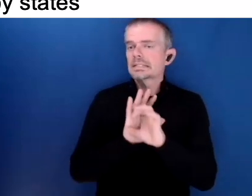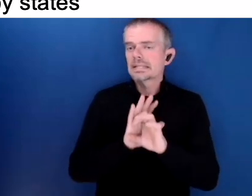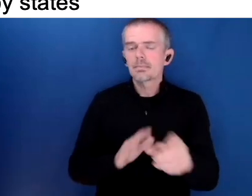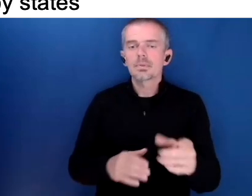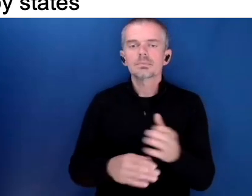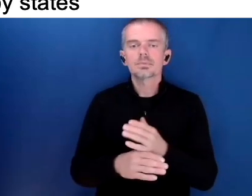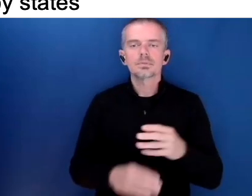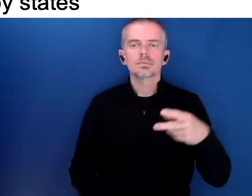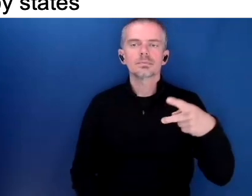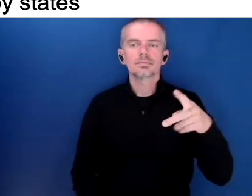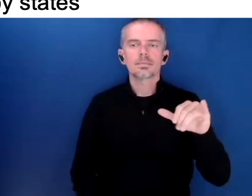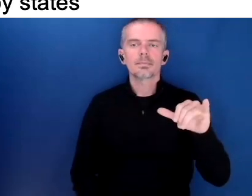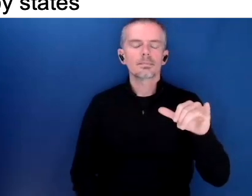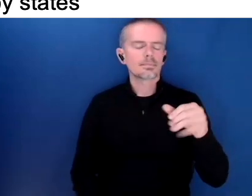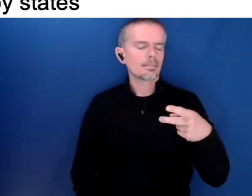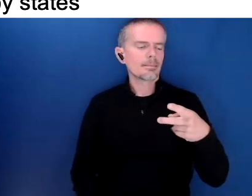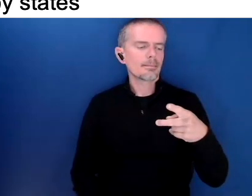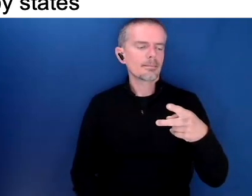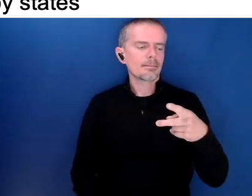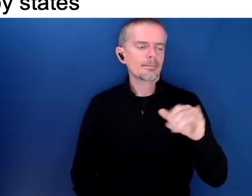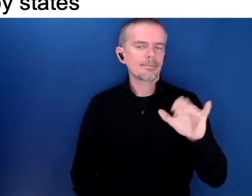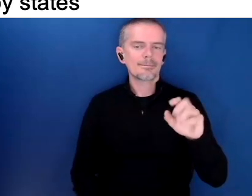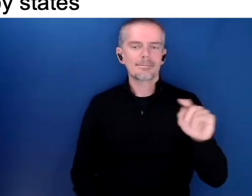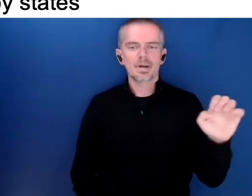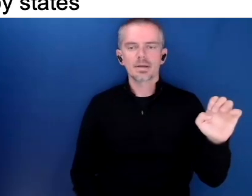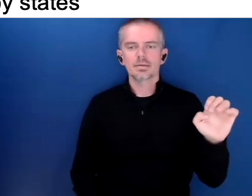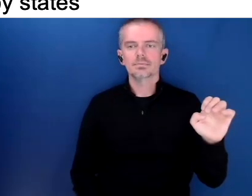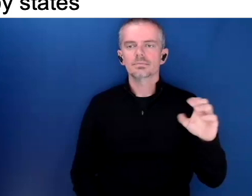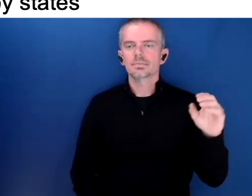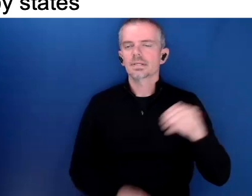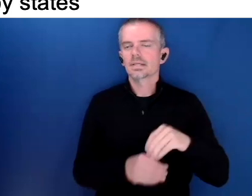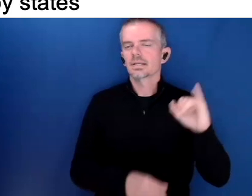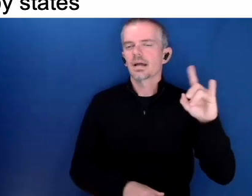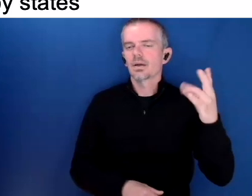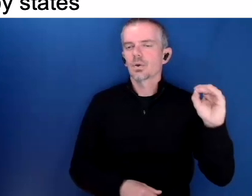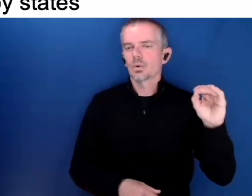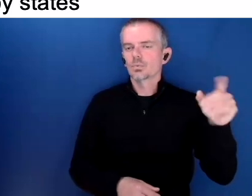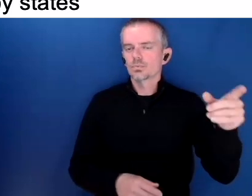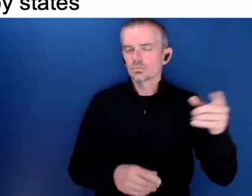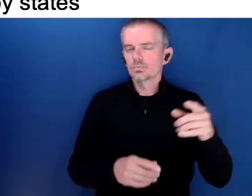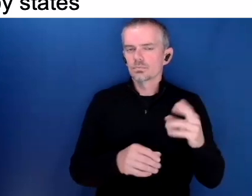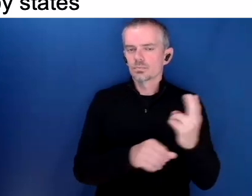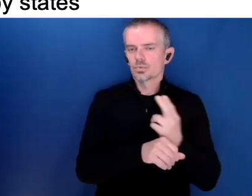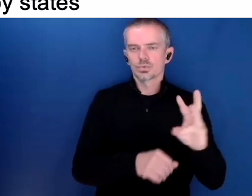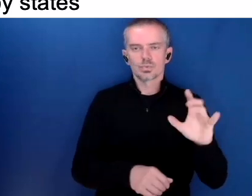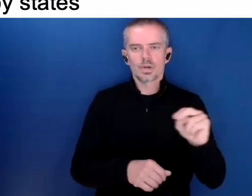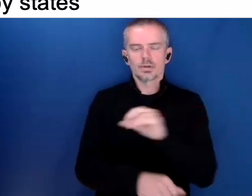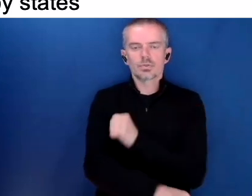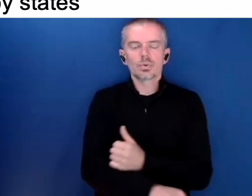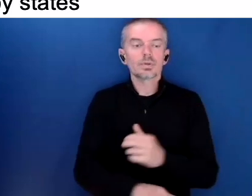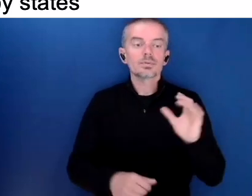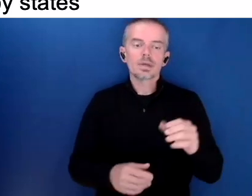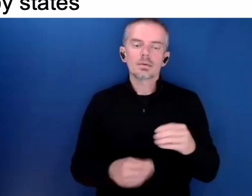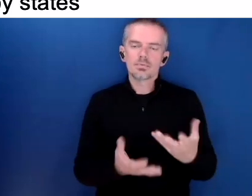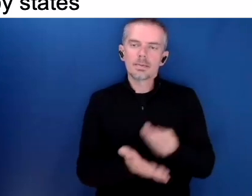the Payette National Forest in Idaho and Valley County that cites the Wyden Authority. Through this agreement, the Forest Service is providing funding